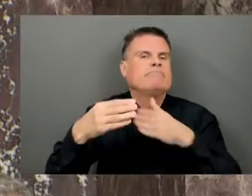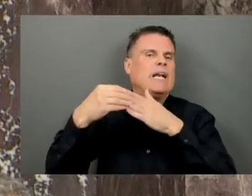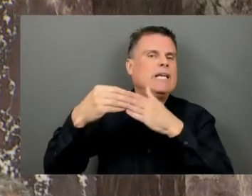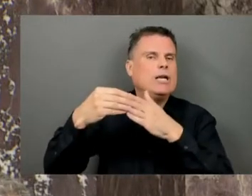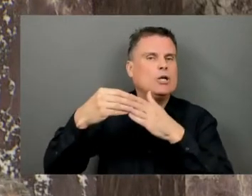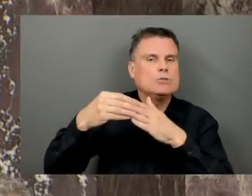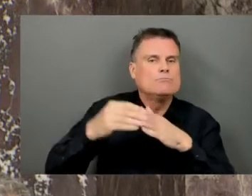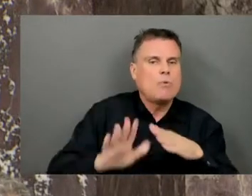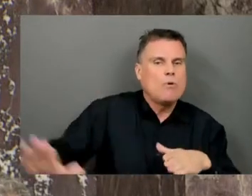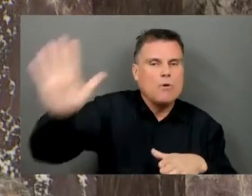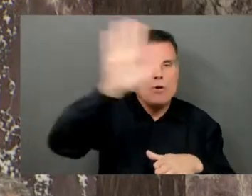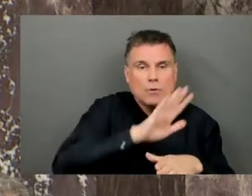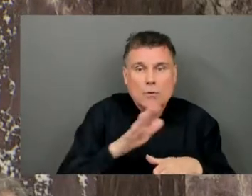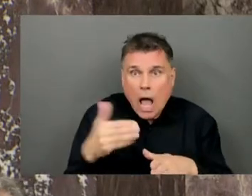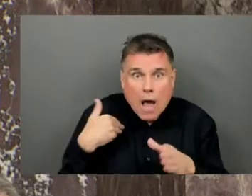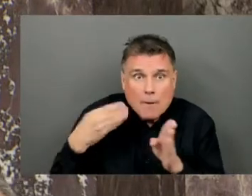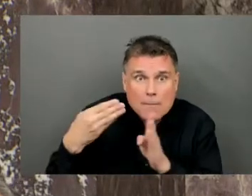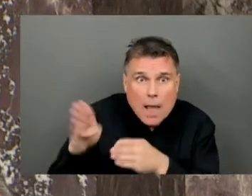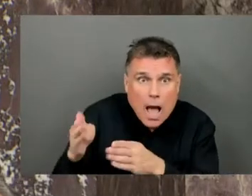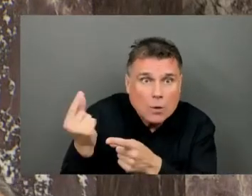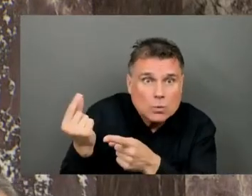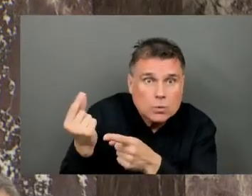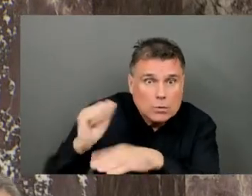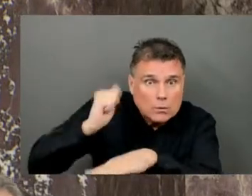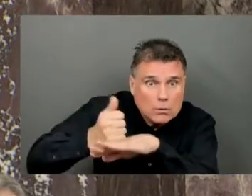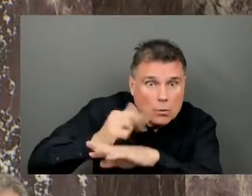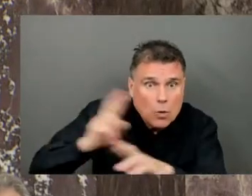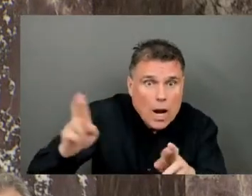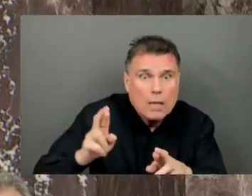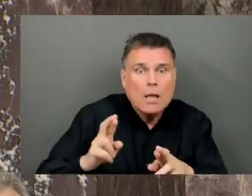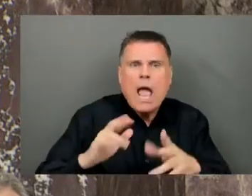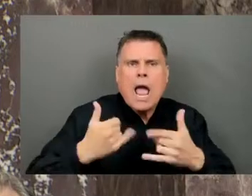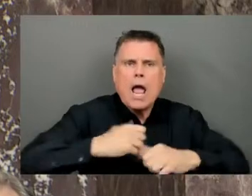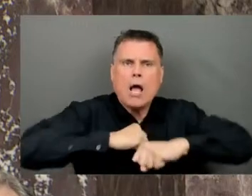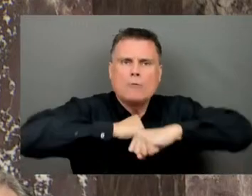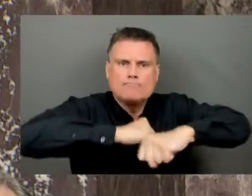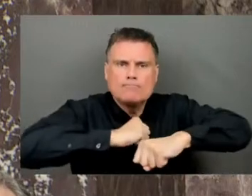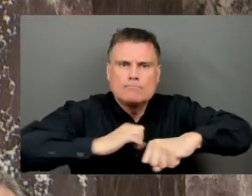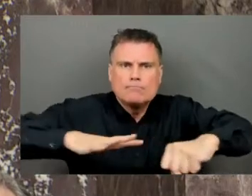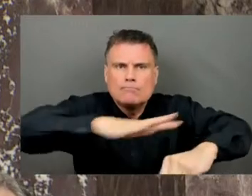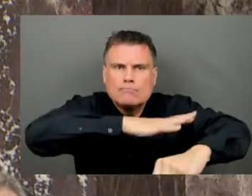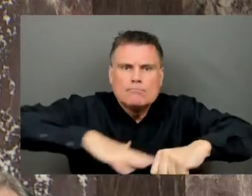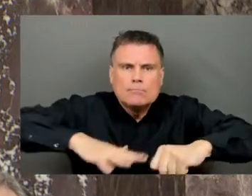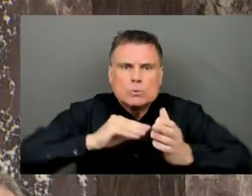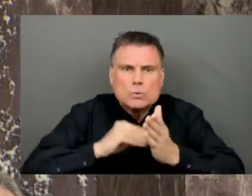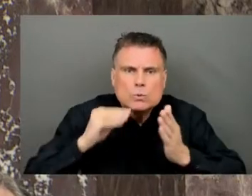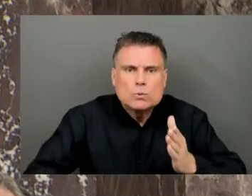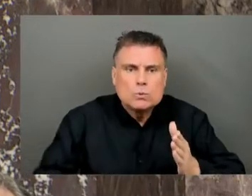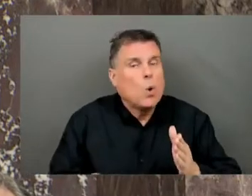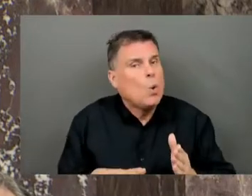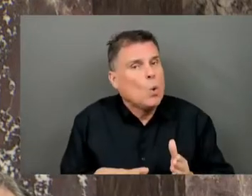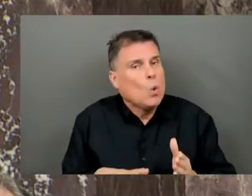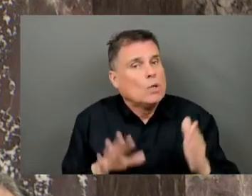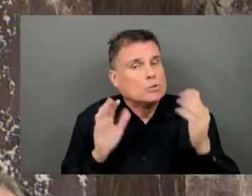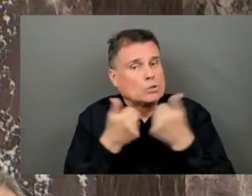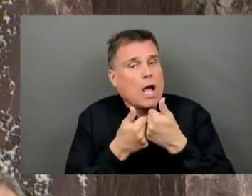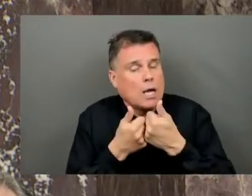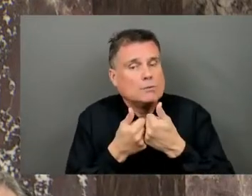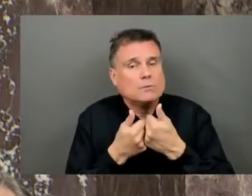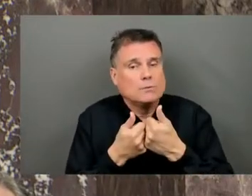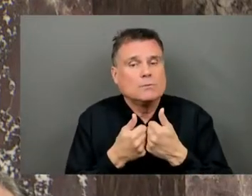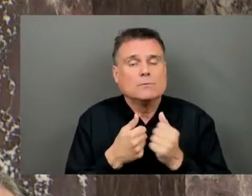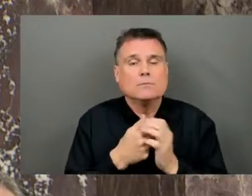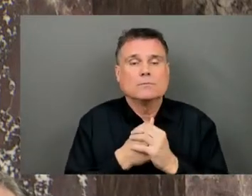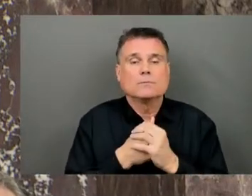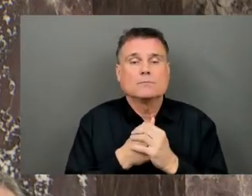everyone feels safe in their community. The member knows that this is a challenging file. There's a lot happening on this file, but making sure our kids